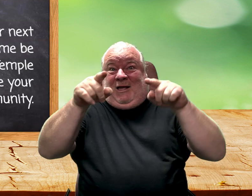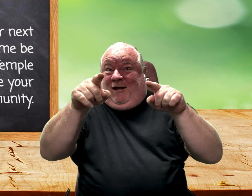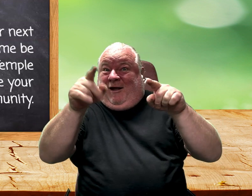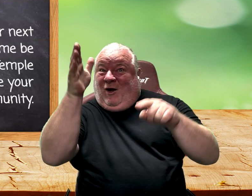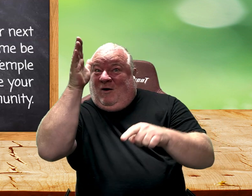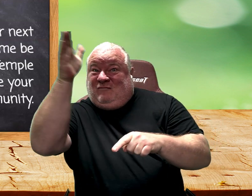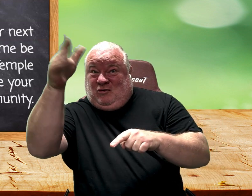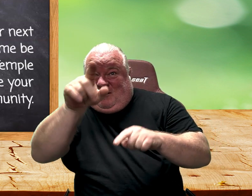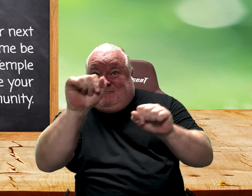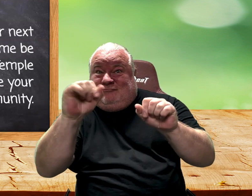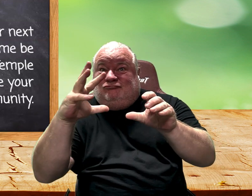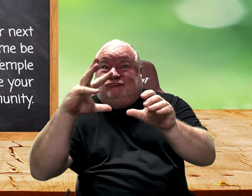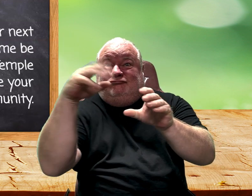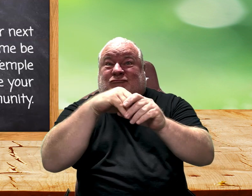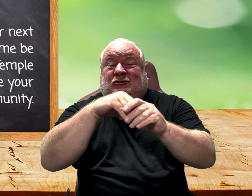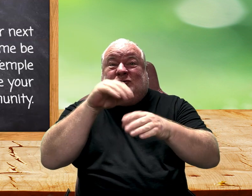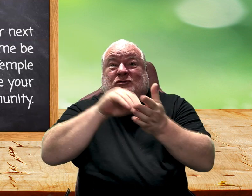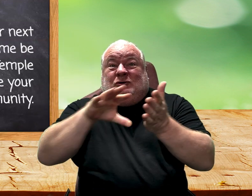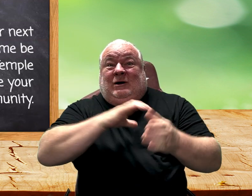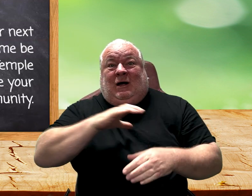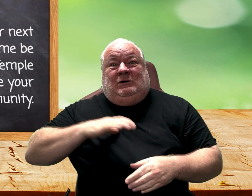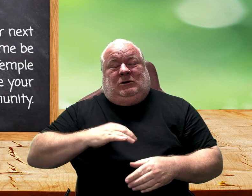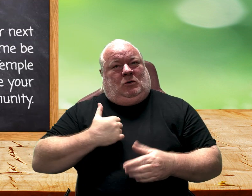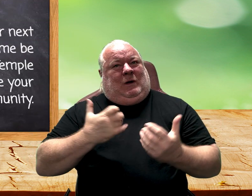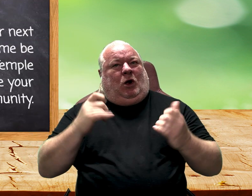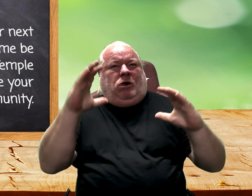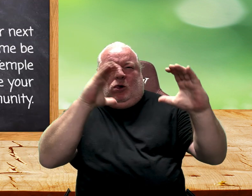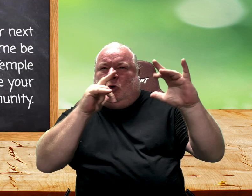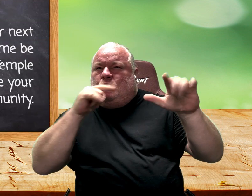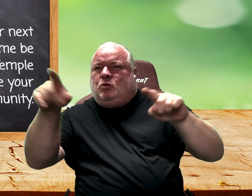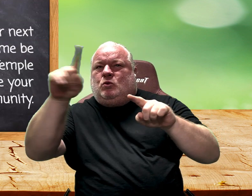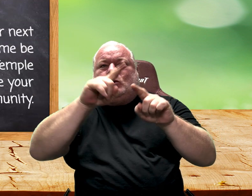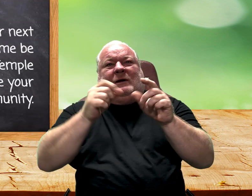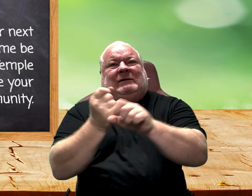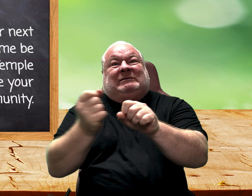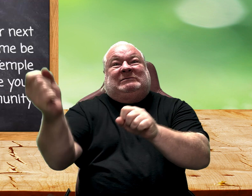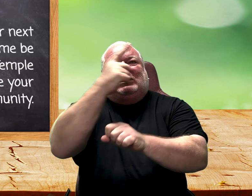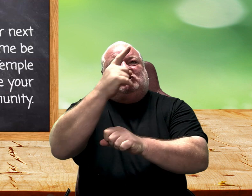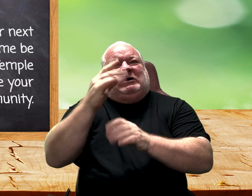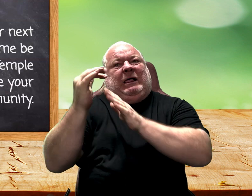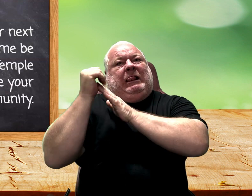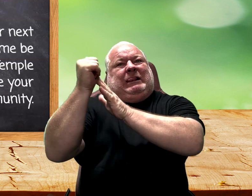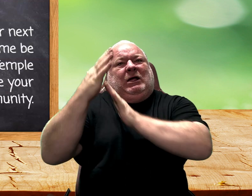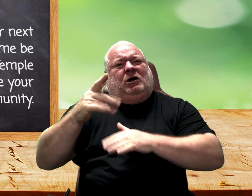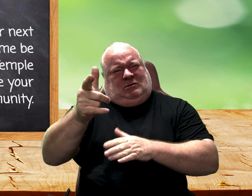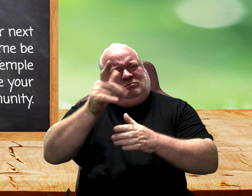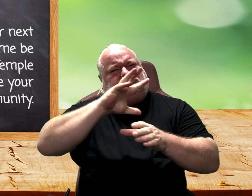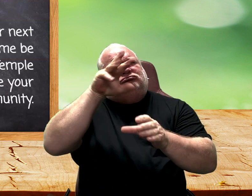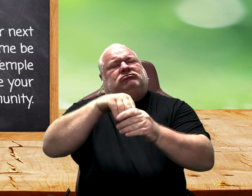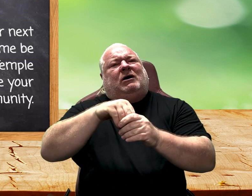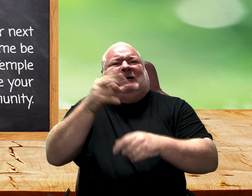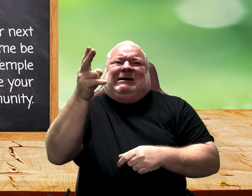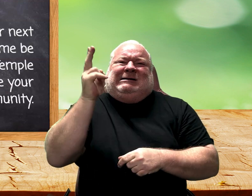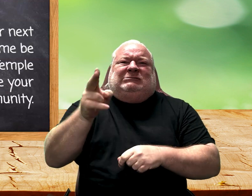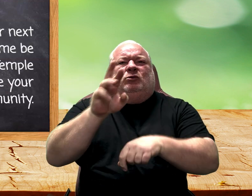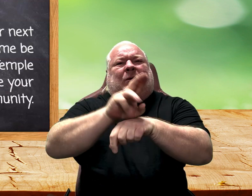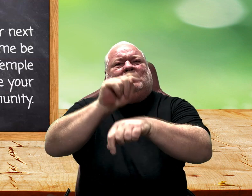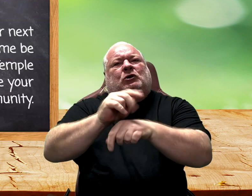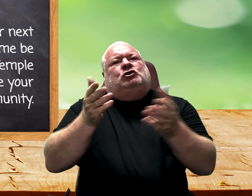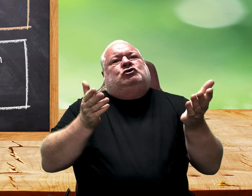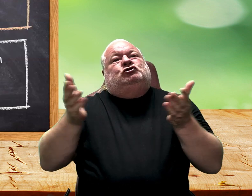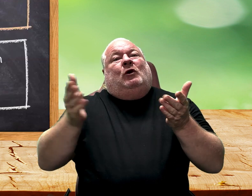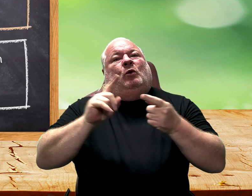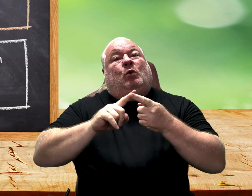Hey, future student council, we're looking for next year's leaders. Come be a part of Raymond Temple history and serve your community.